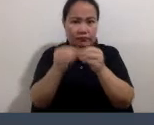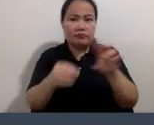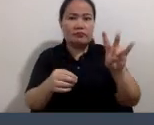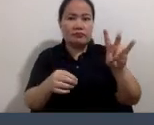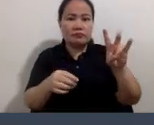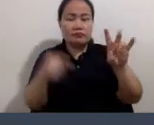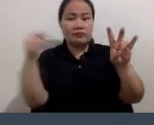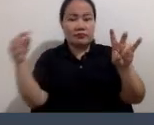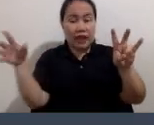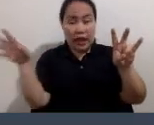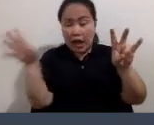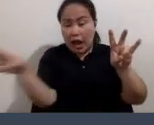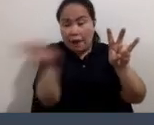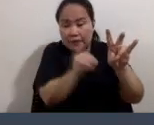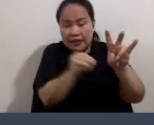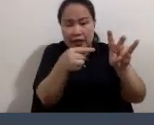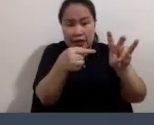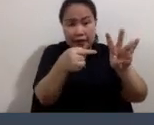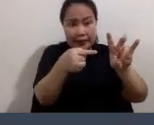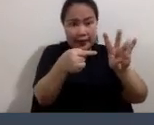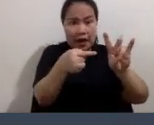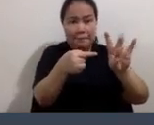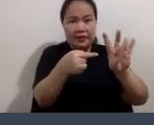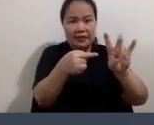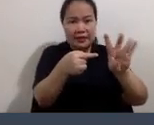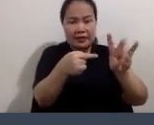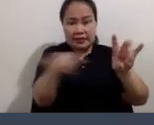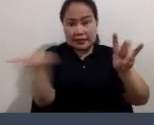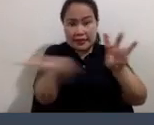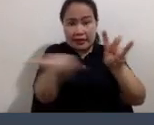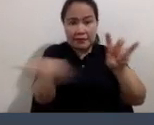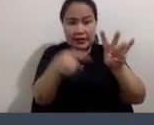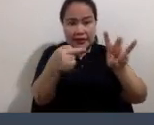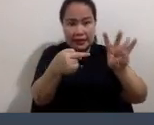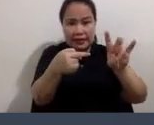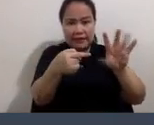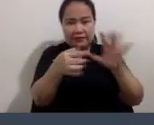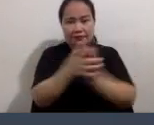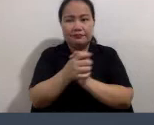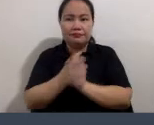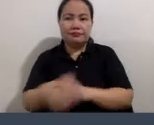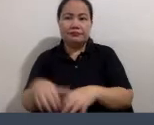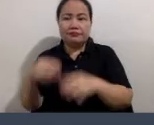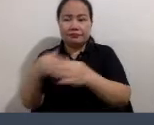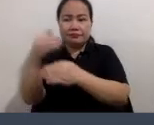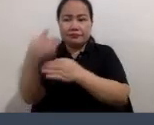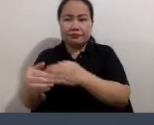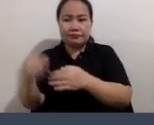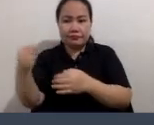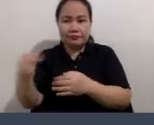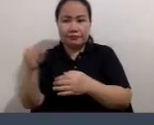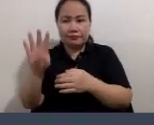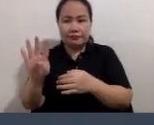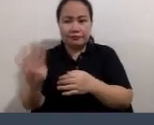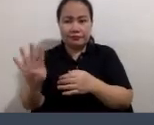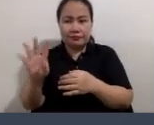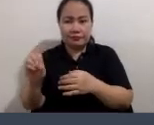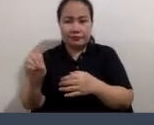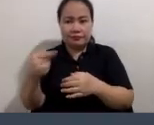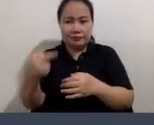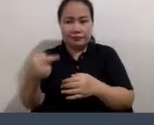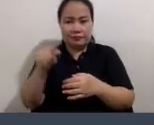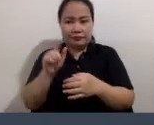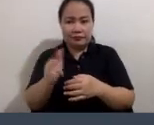add. Okay. So, 17 and then keep the common sign. So, negative 17. Next,